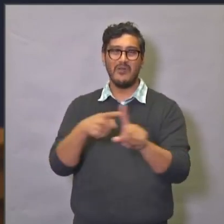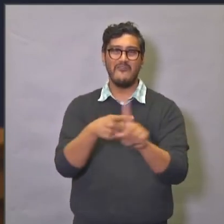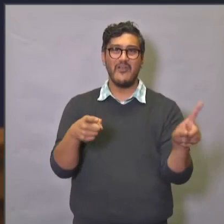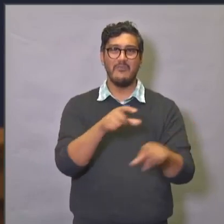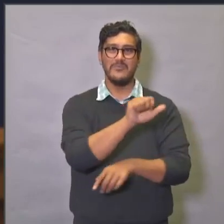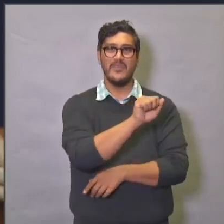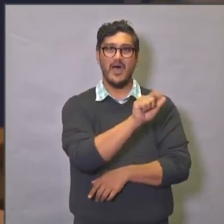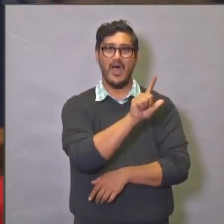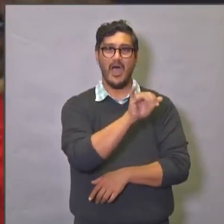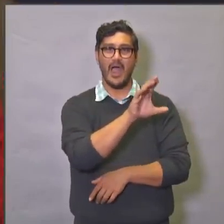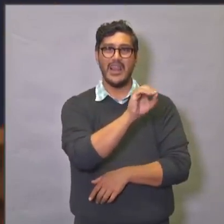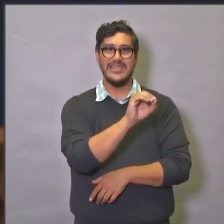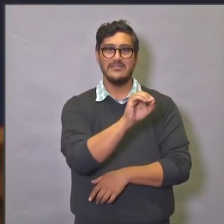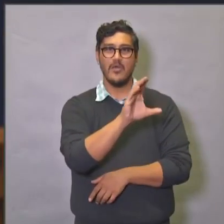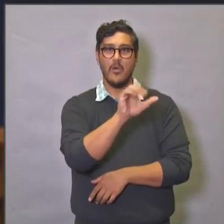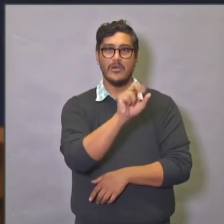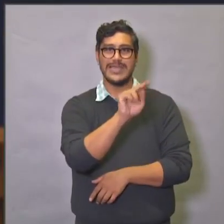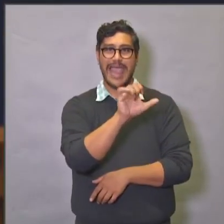Ferrer?